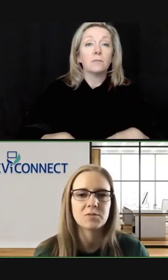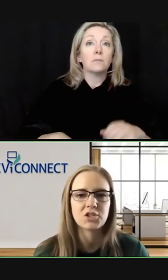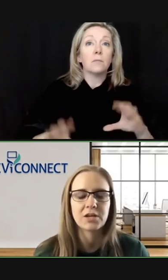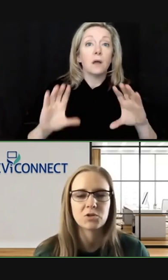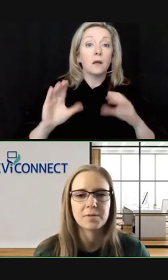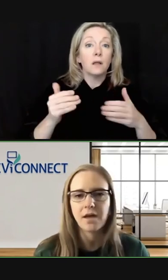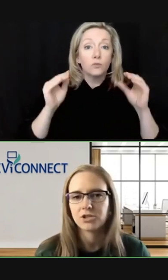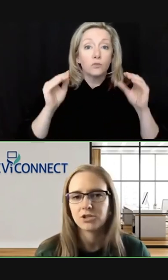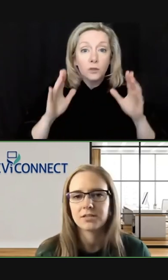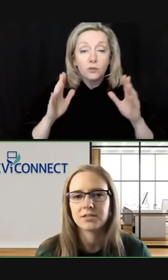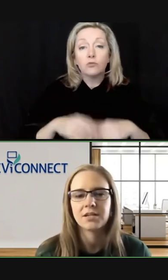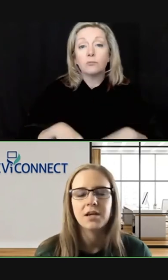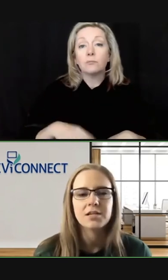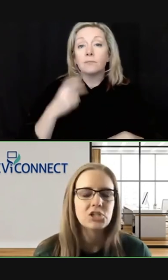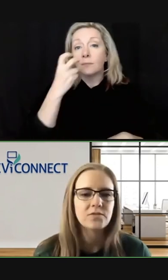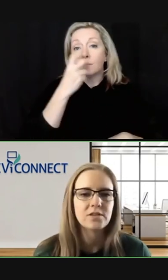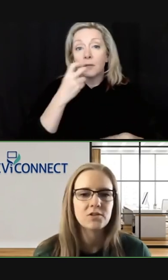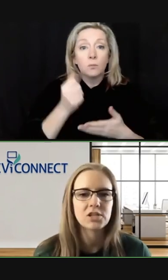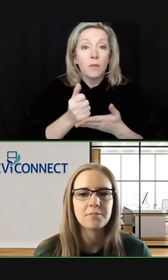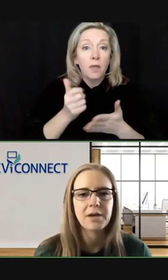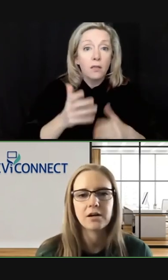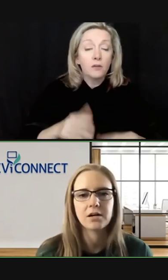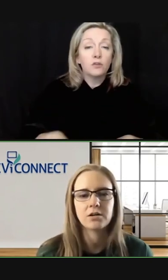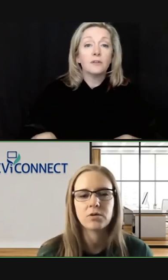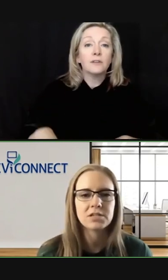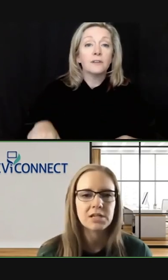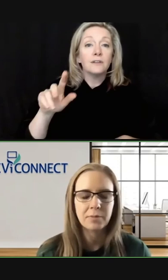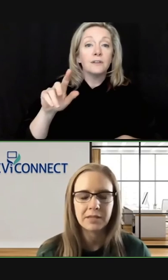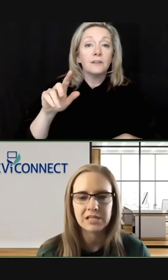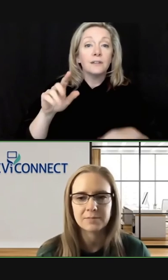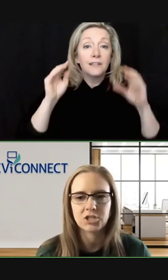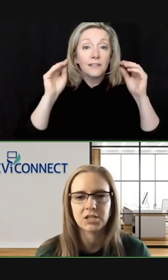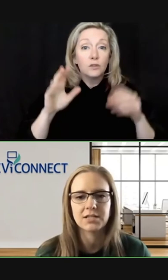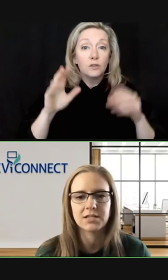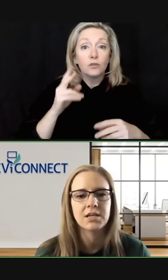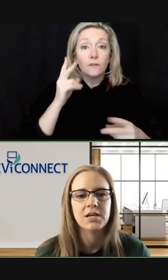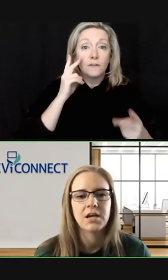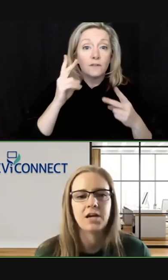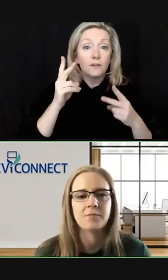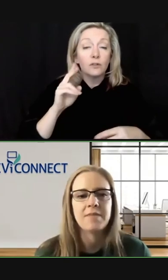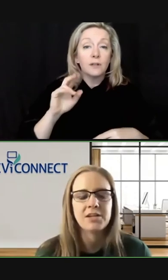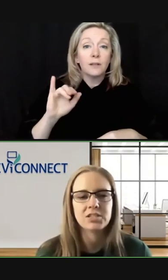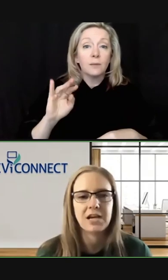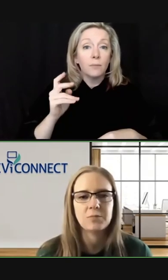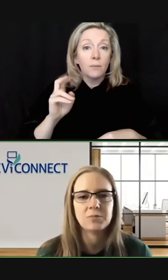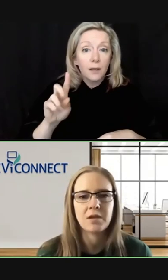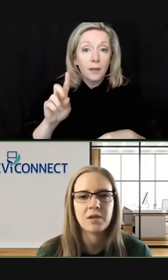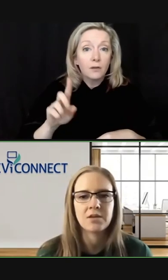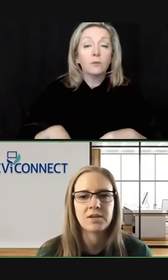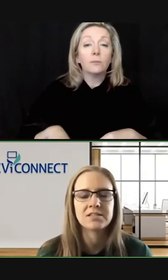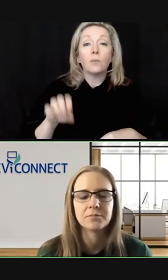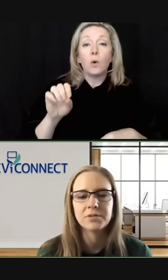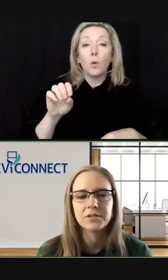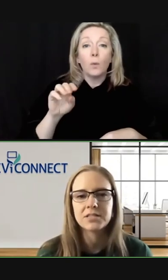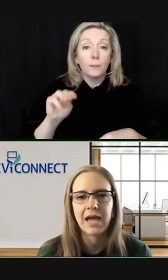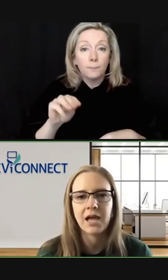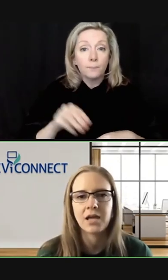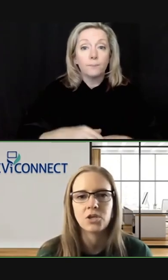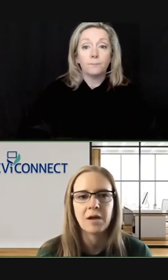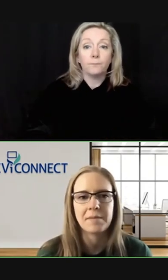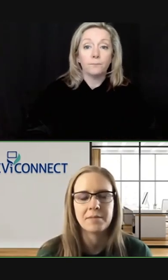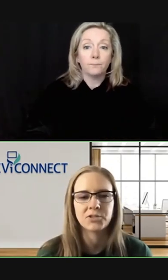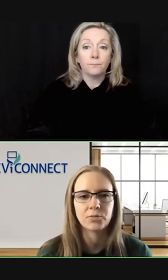teacher? Are you a speech language pathologist, teacher for the visually impaired, orientation mobility specialist? And that just kind of helps me give